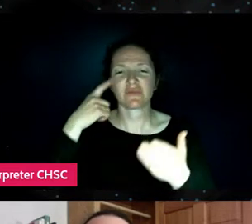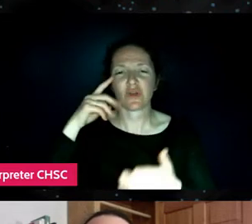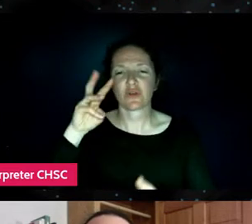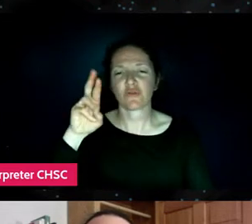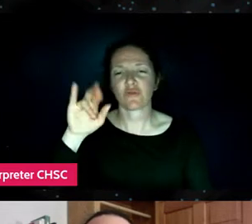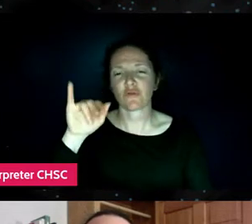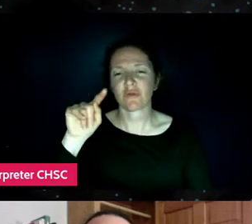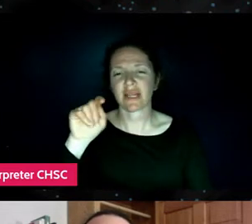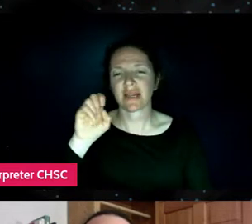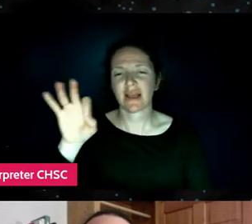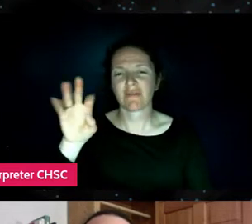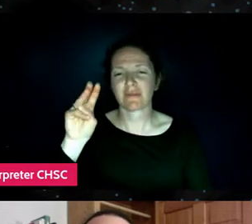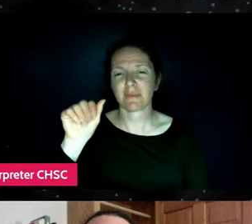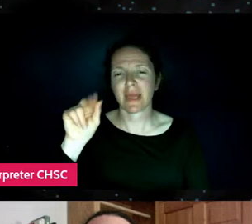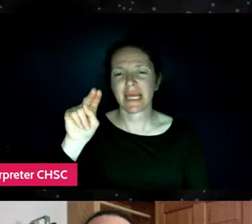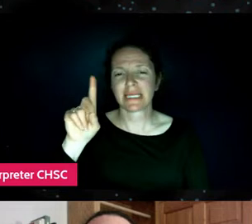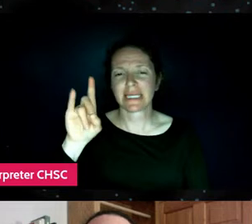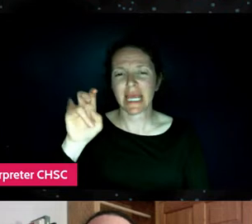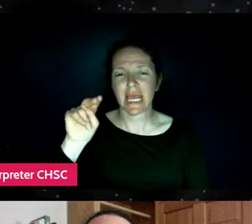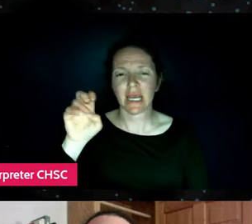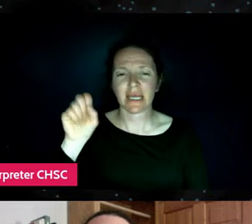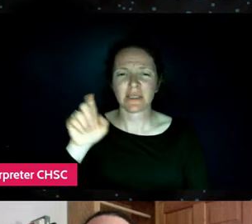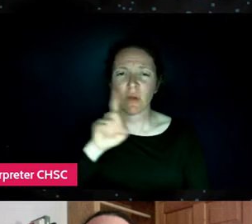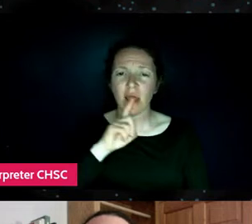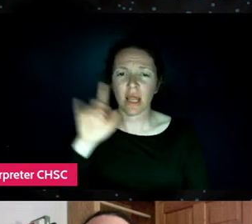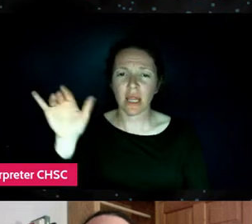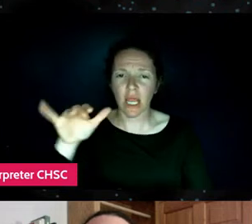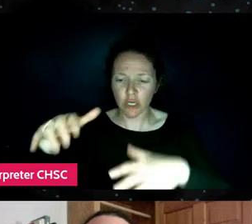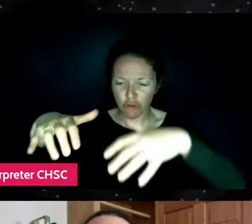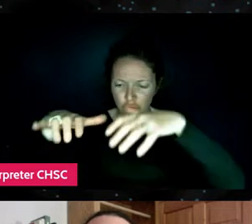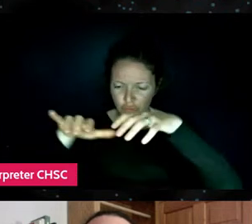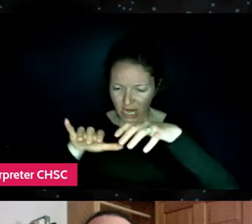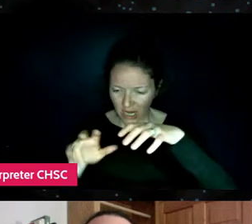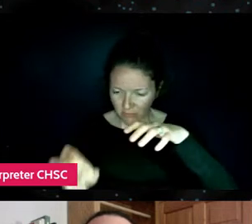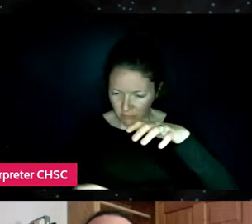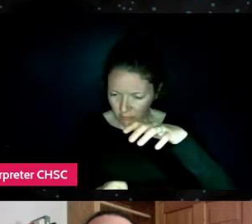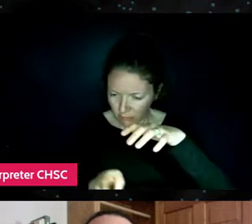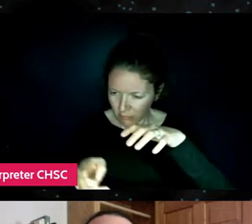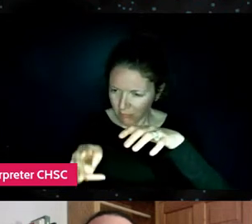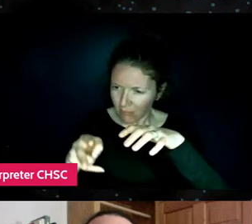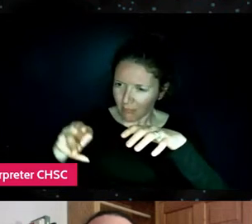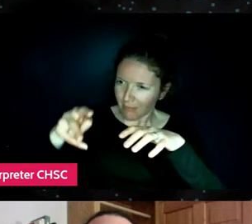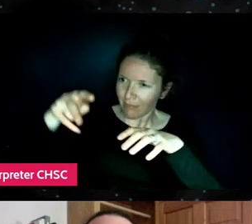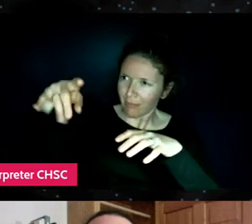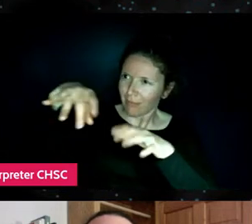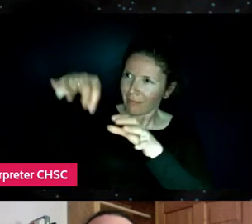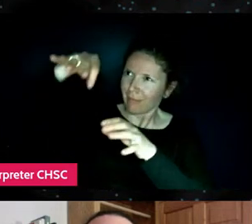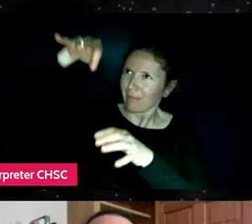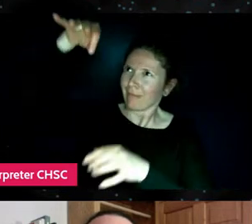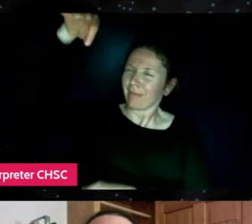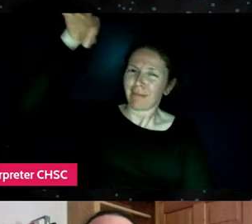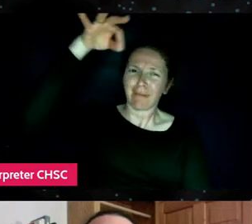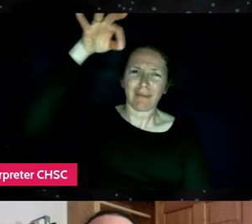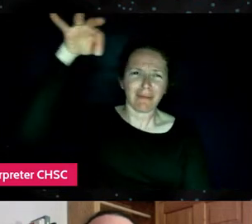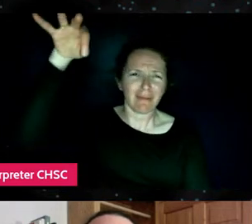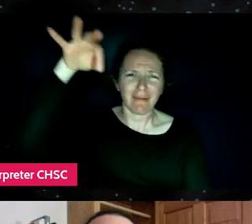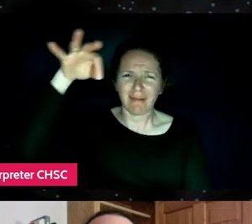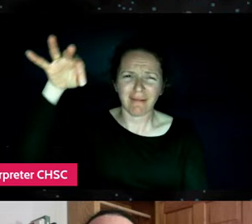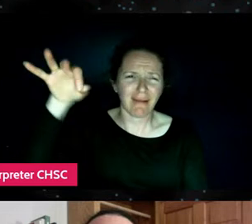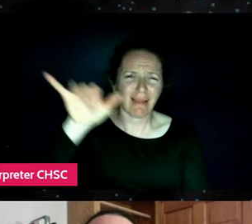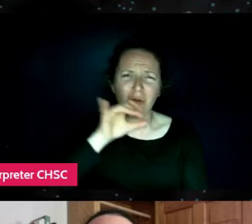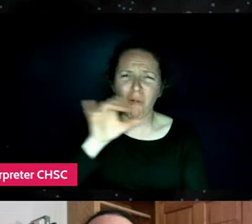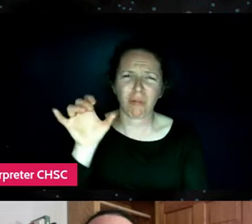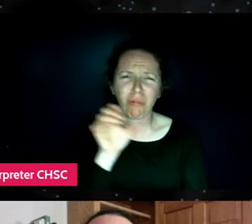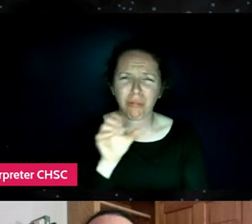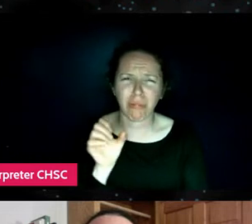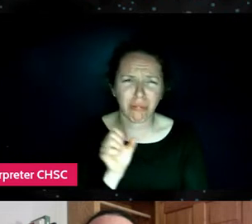that they resurrected from beyond the grave. This is a tactic that I know is essentially extinct